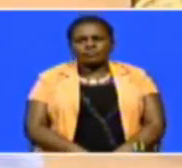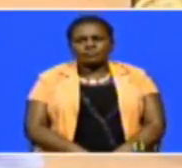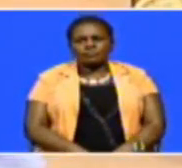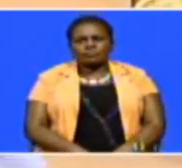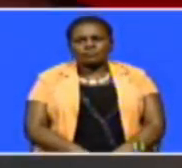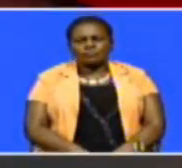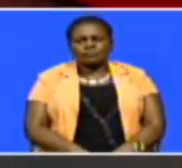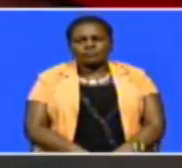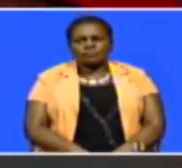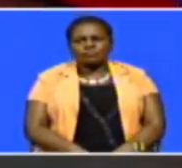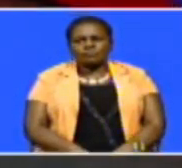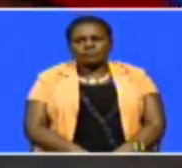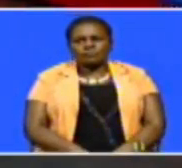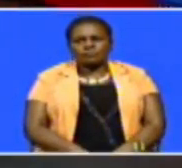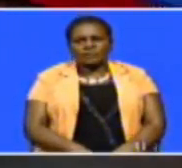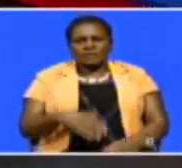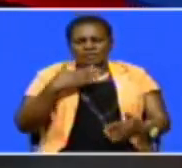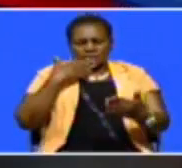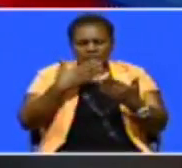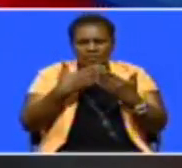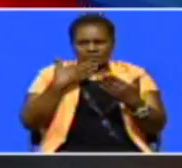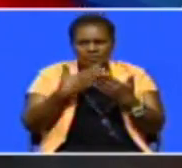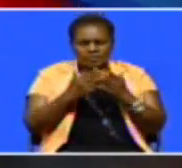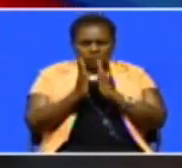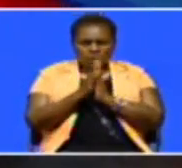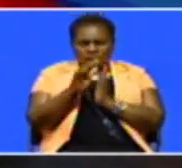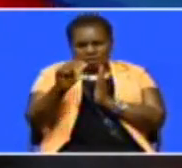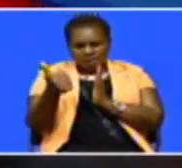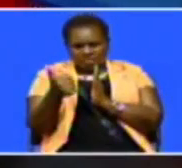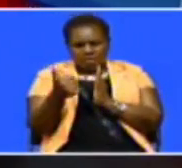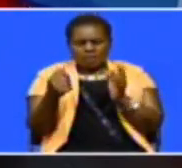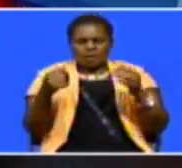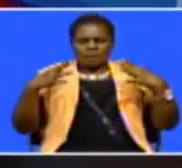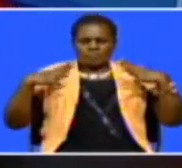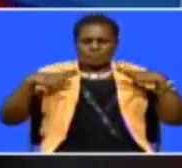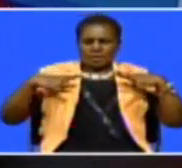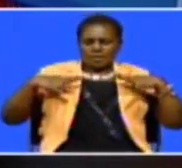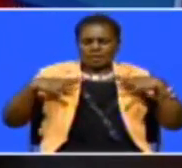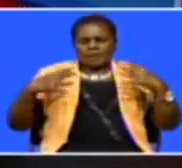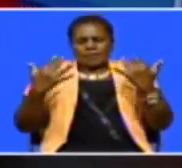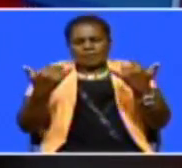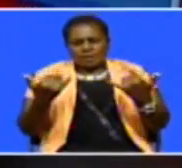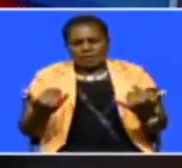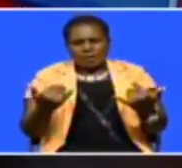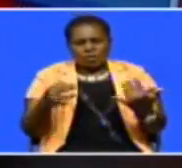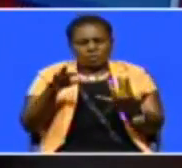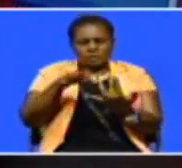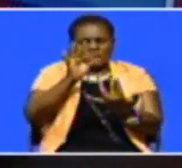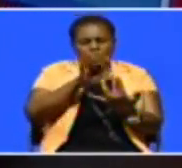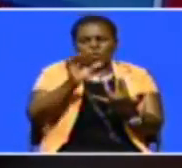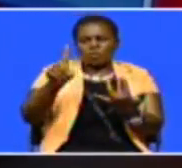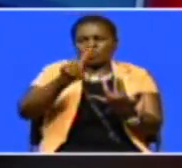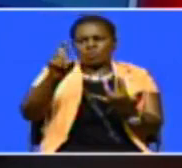Park. Many thanks to George Maringa. That story leads us to a short break, but before we do, let's just get a chance to sample the